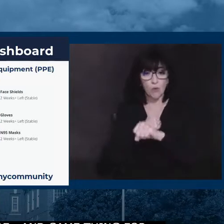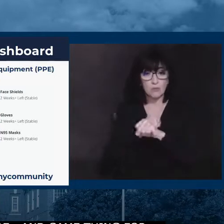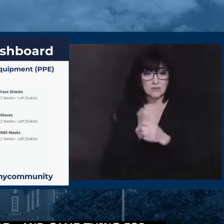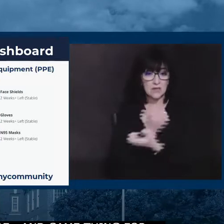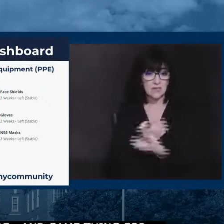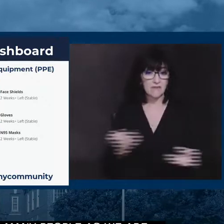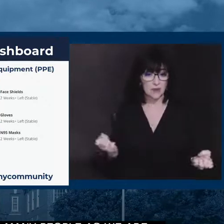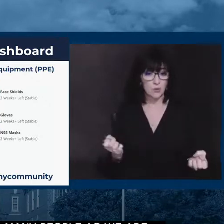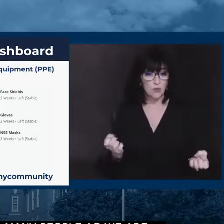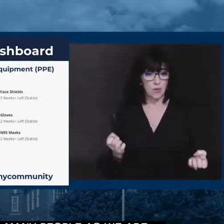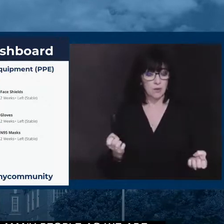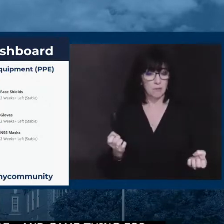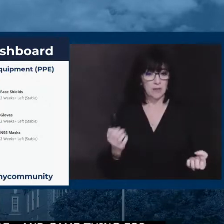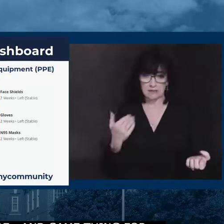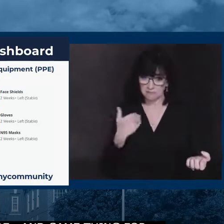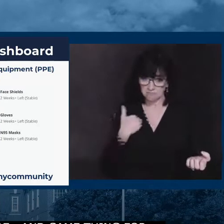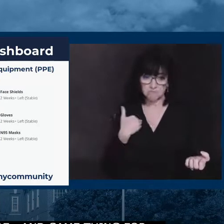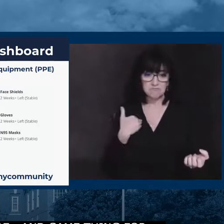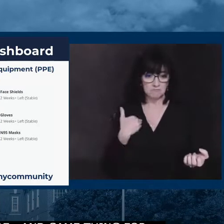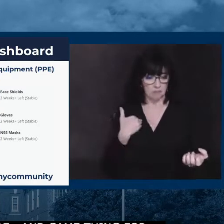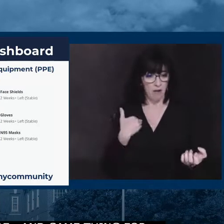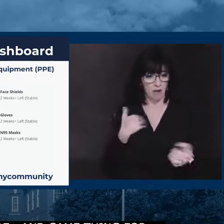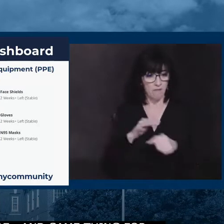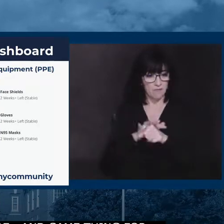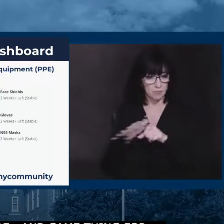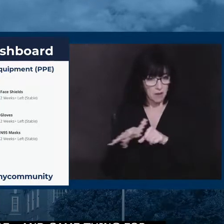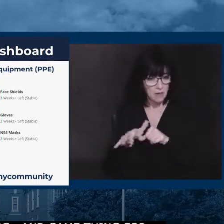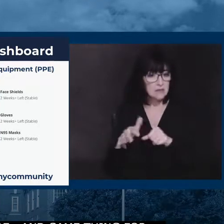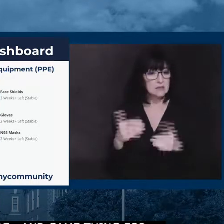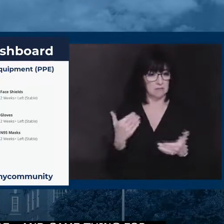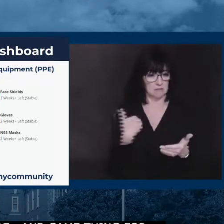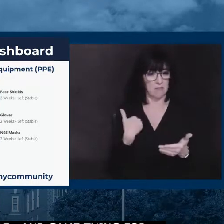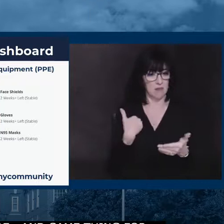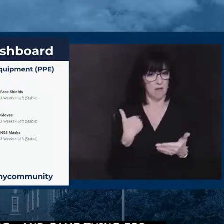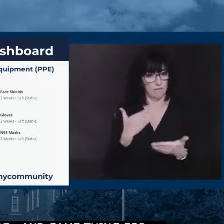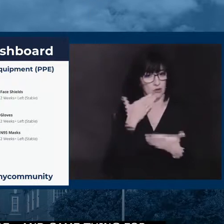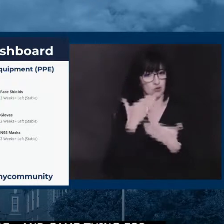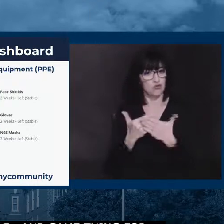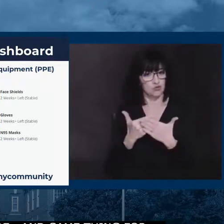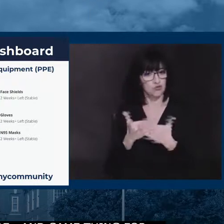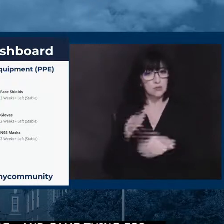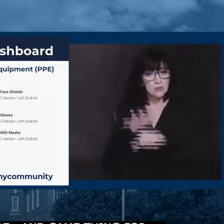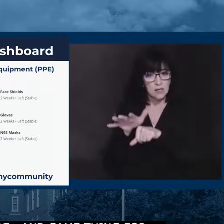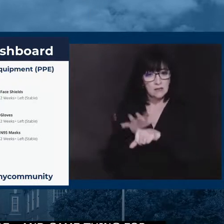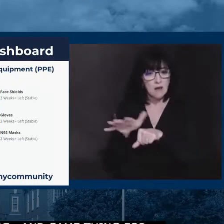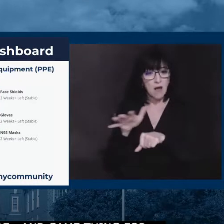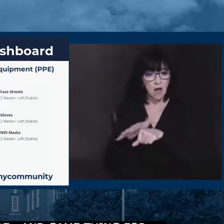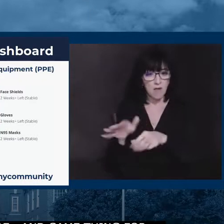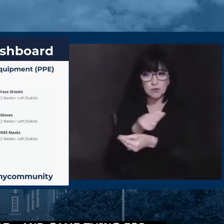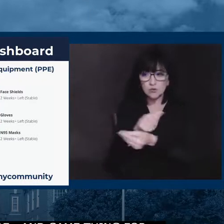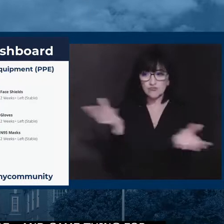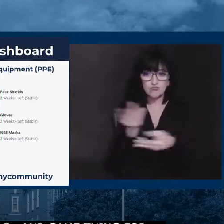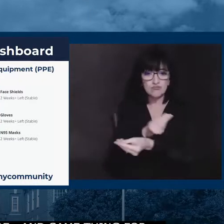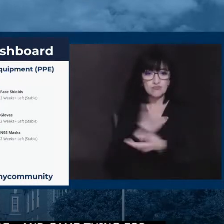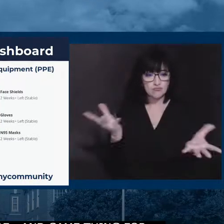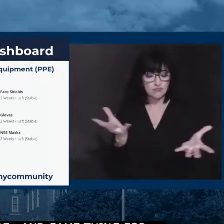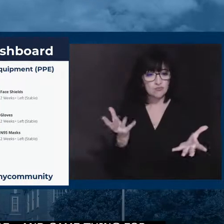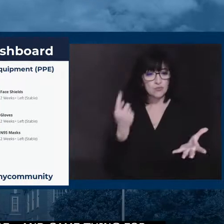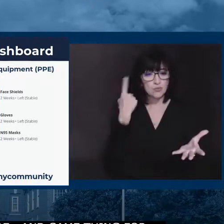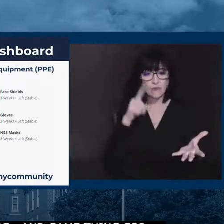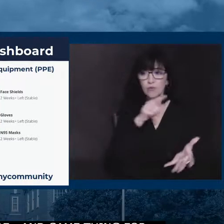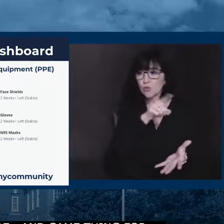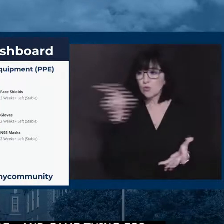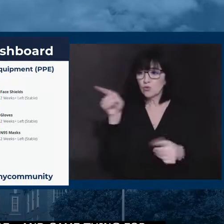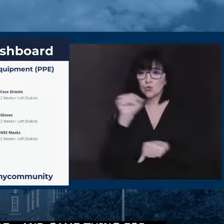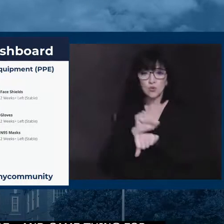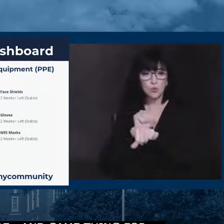that is really strong at the moment. And so we're ready with protective equipment for all those workers who